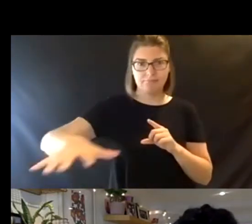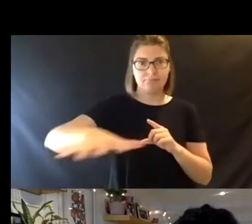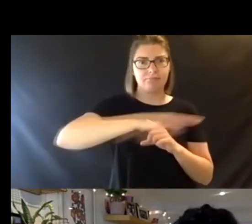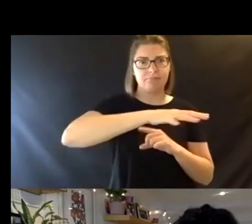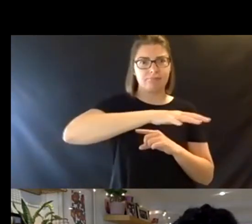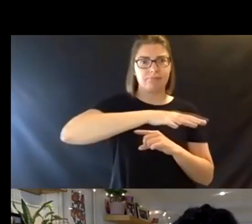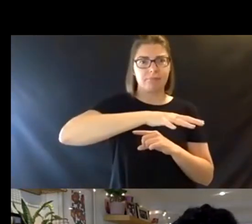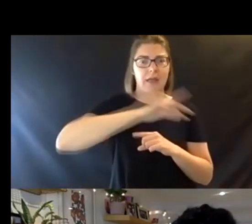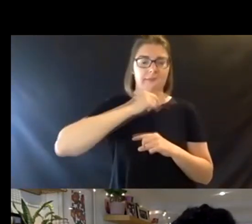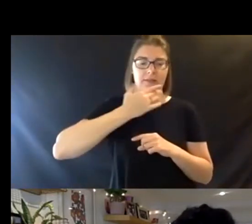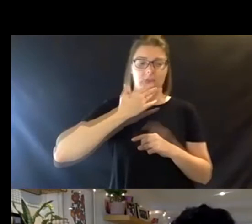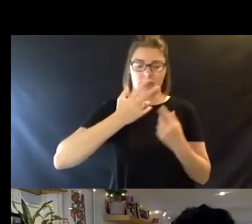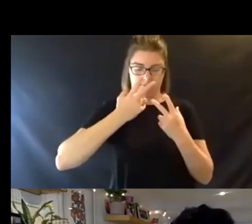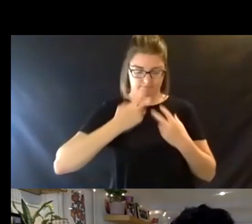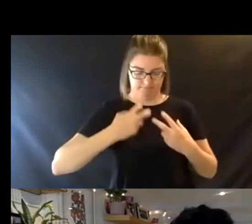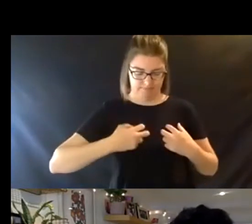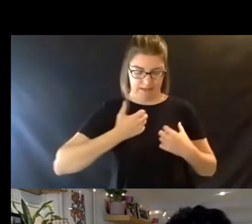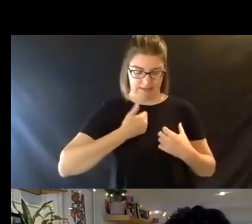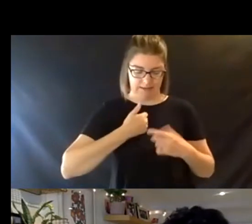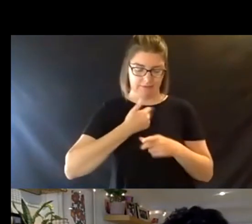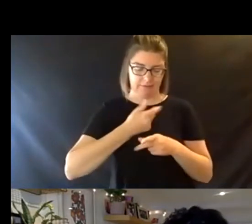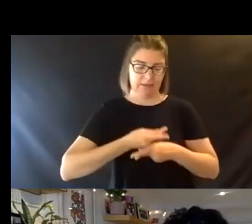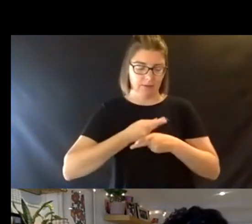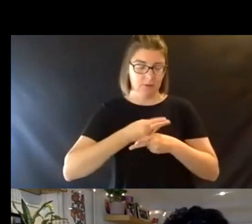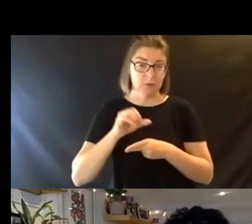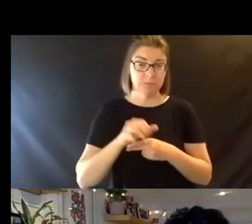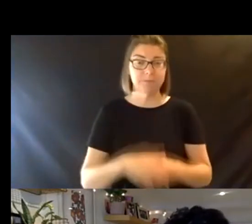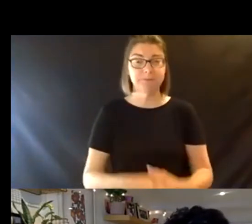good critical self-care path to take.